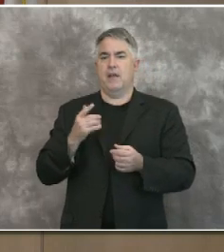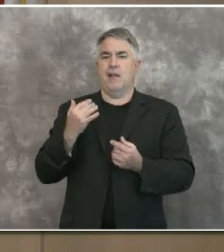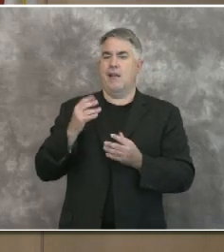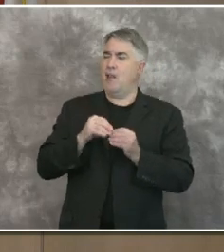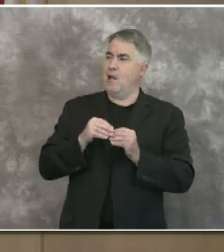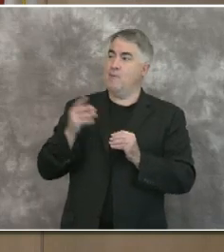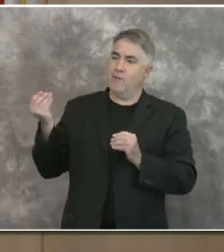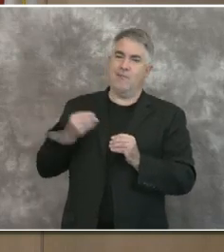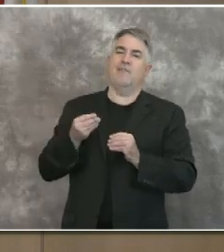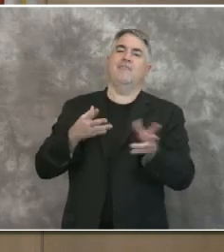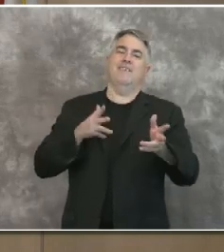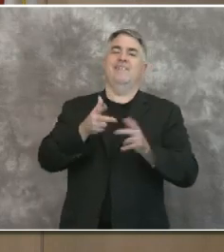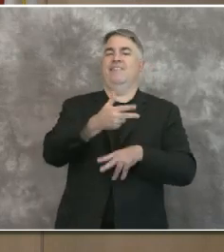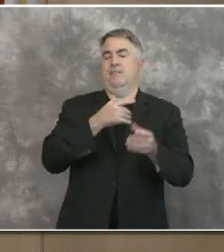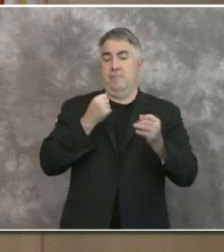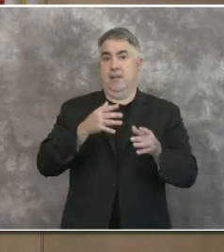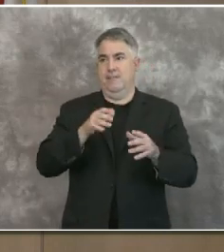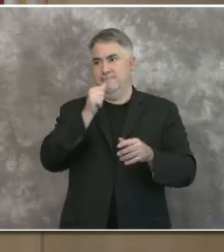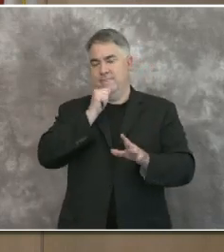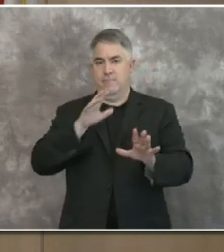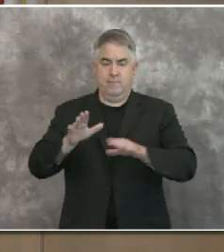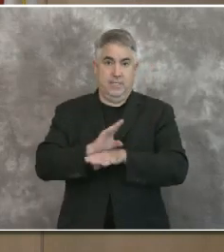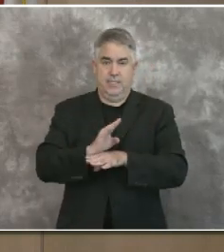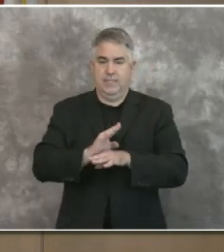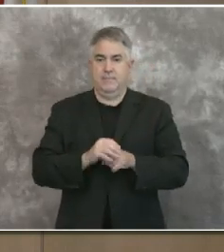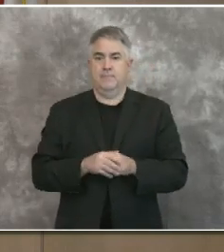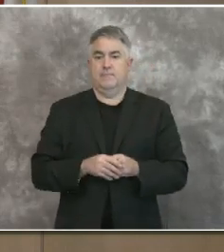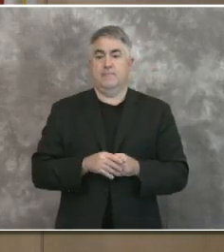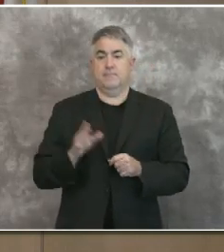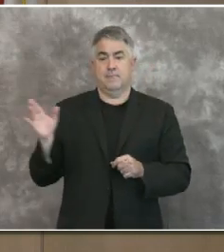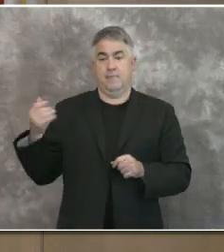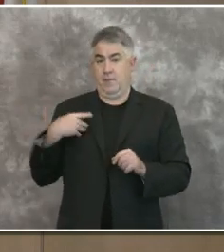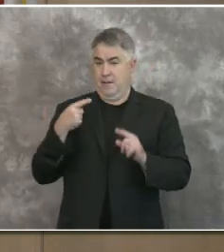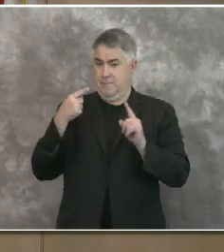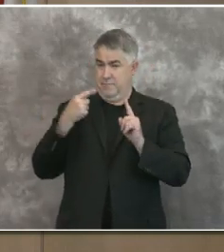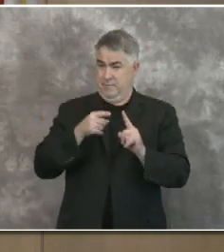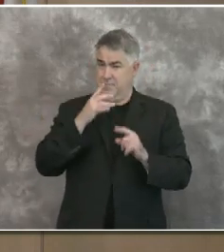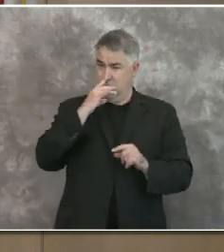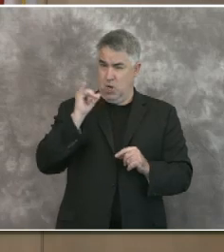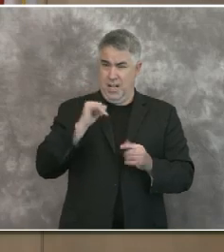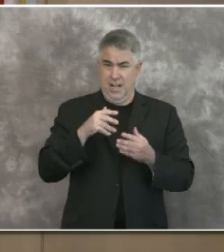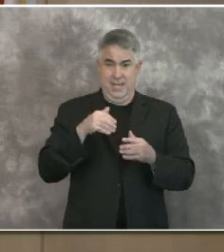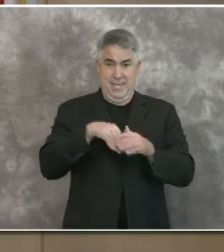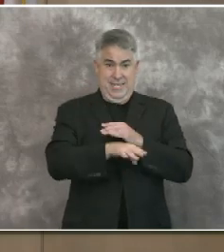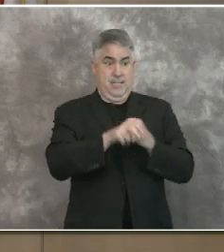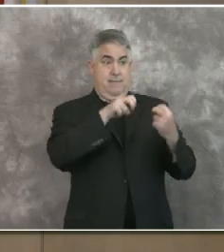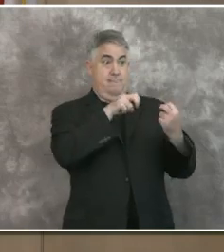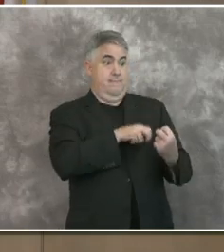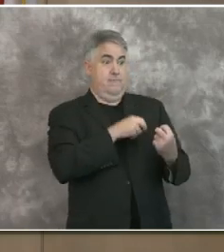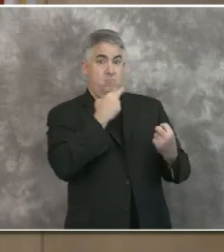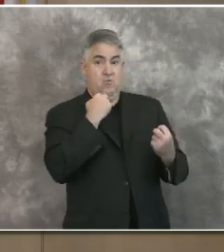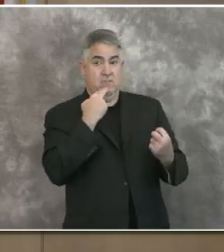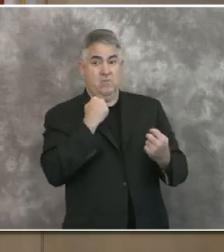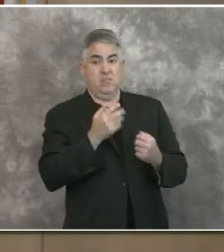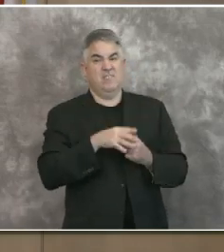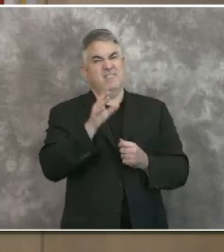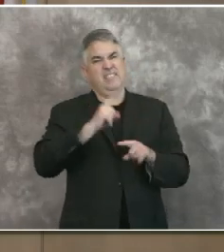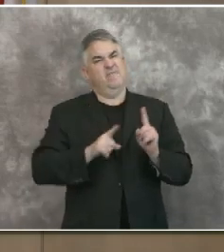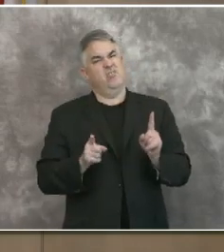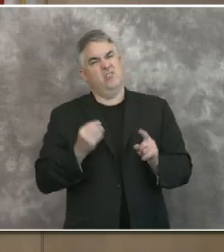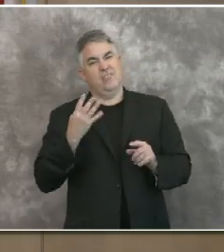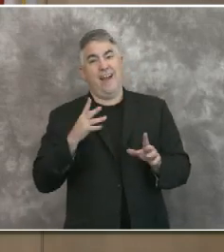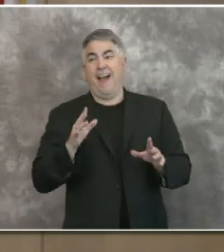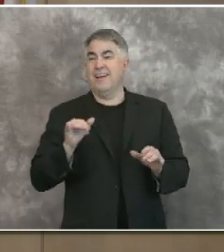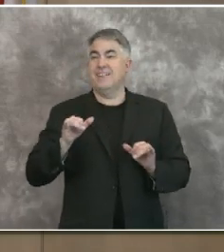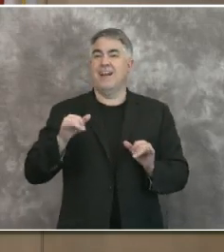please. So let me explain a little bit about what you'll see. Dining experience will definitely be different, no doubt. I'm sure you've seen what's